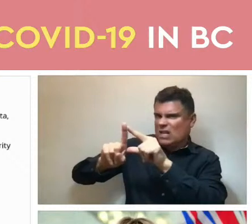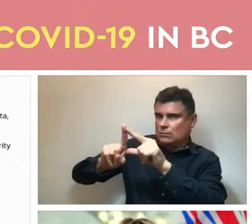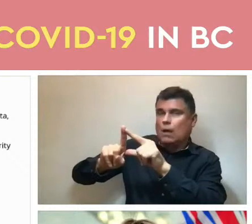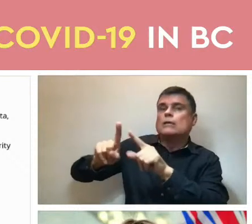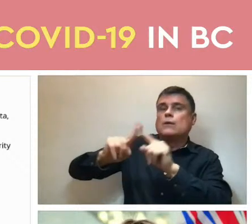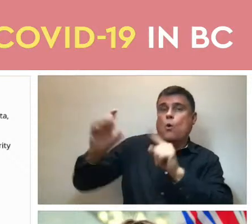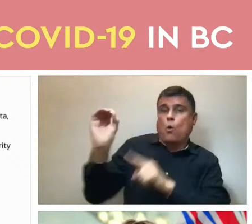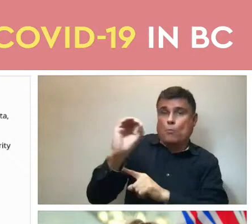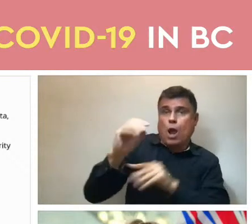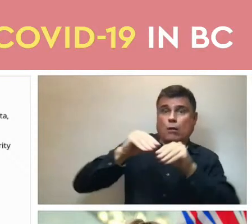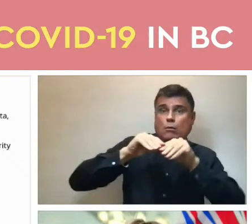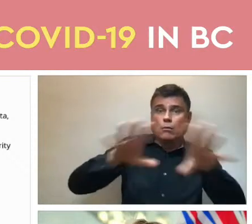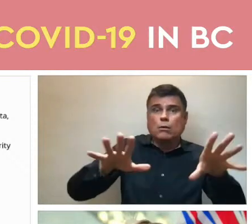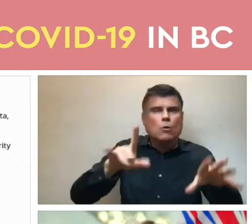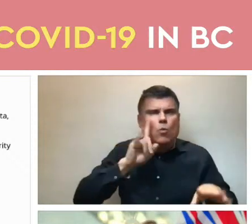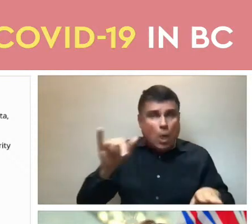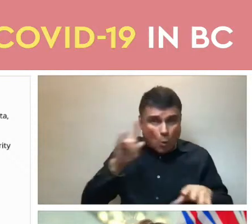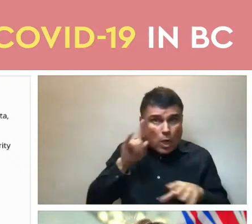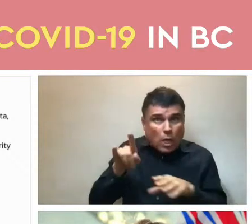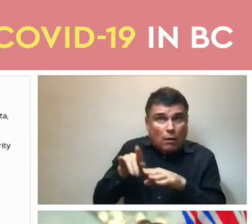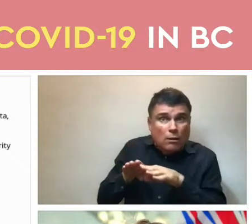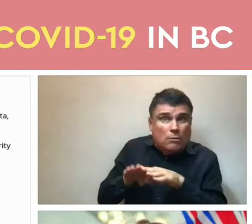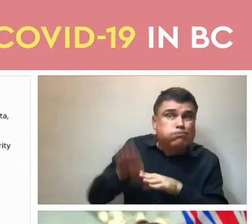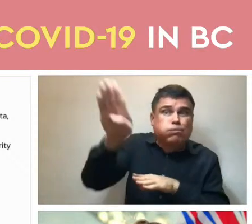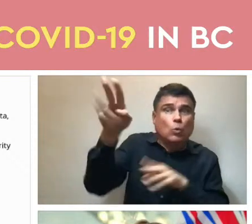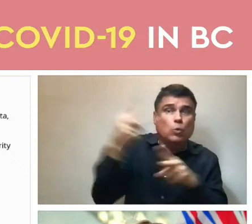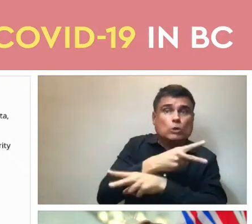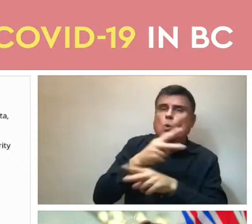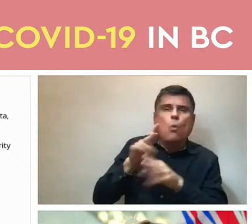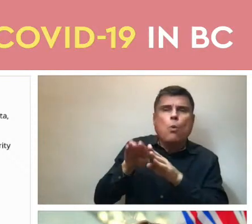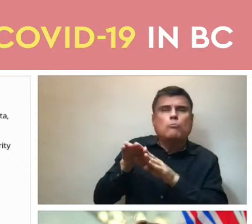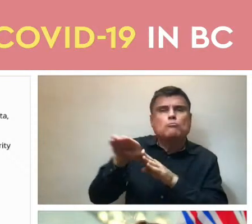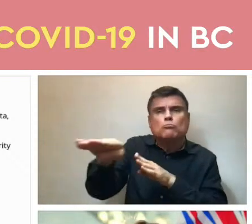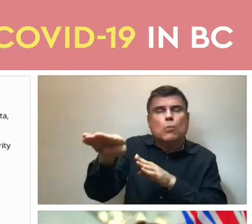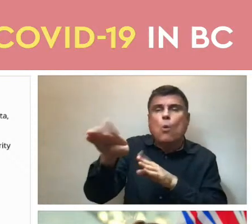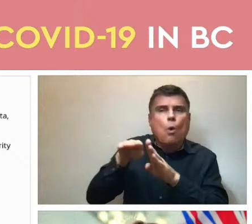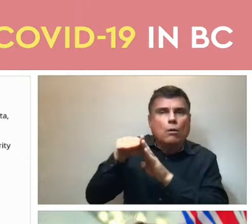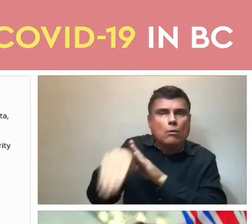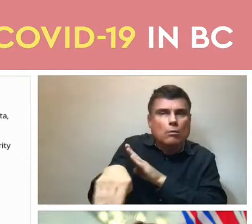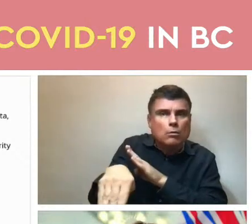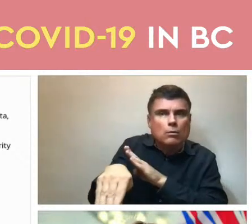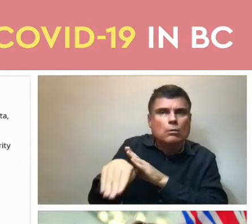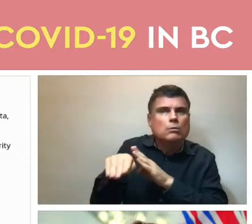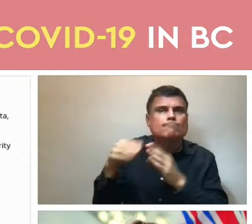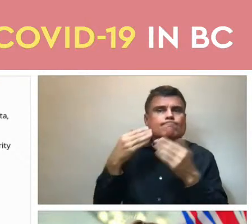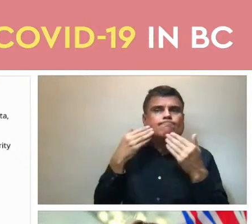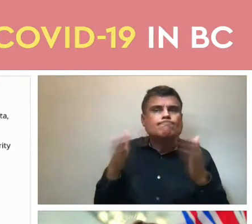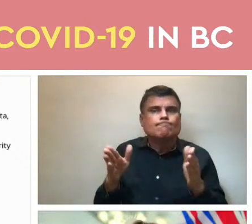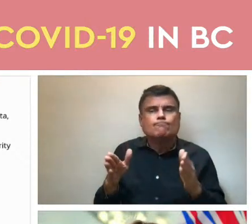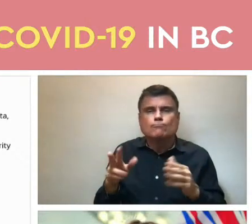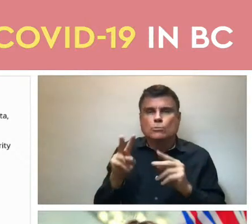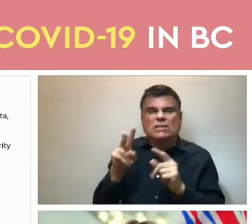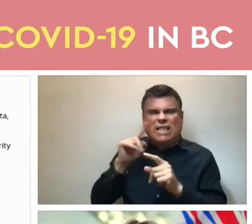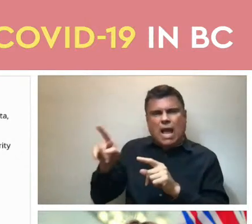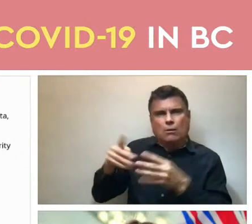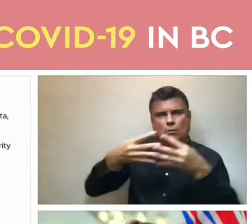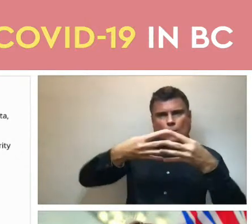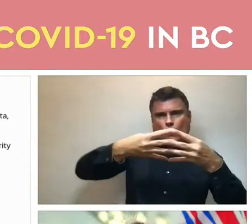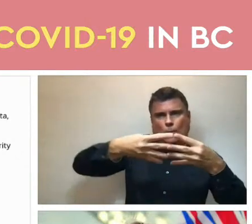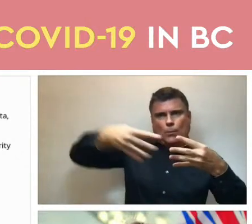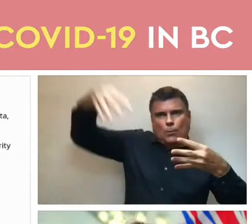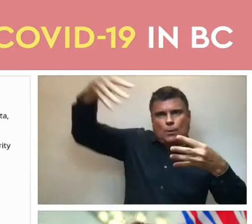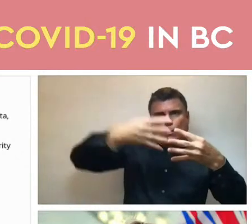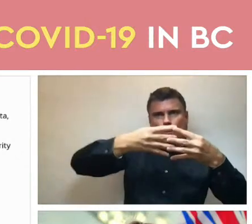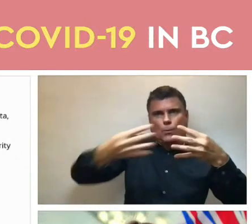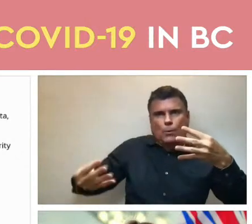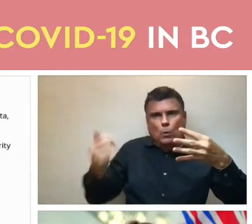us a chance to look at different potential things that could happen and understand what